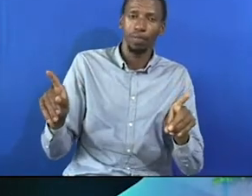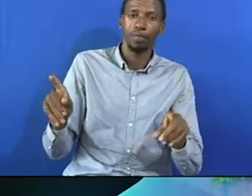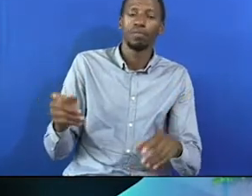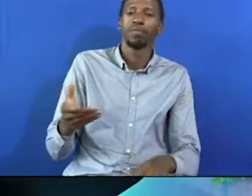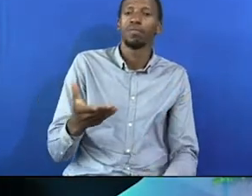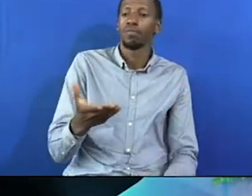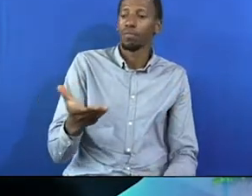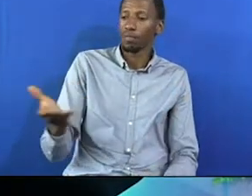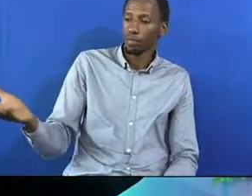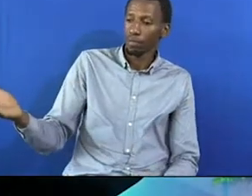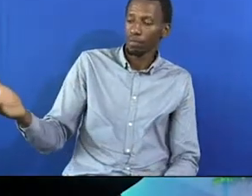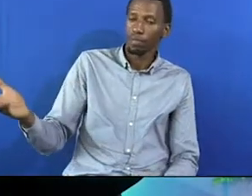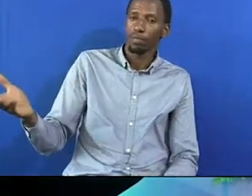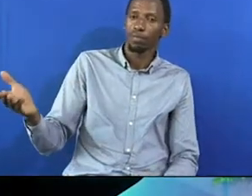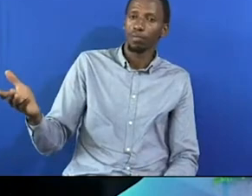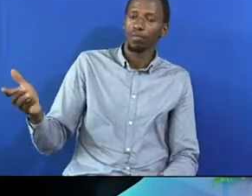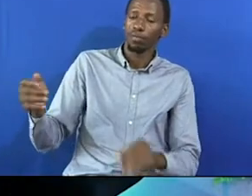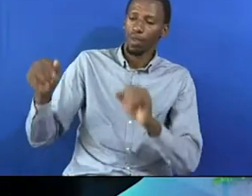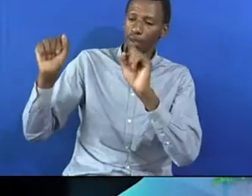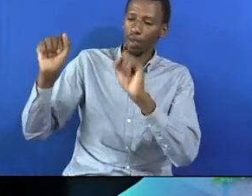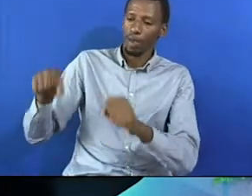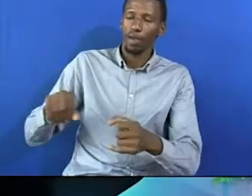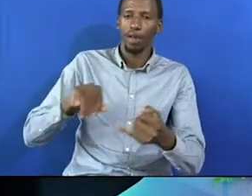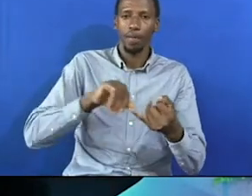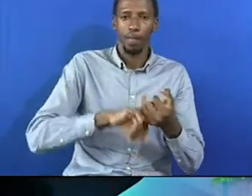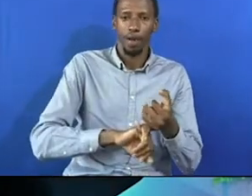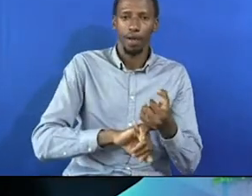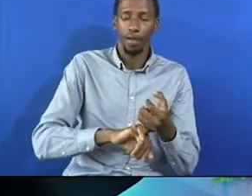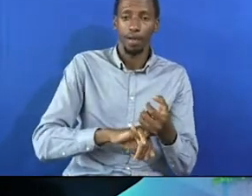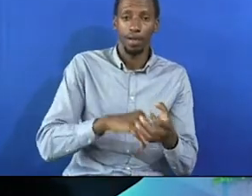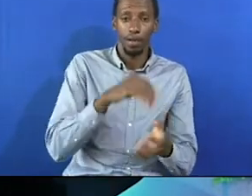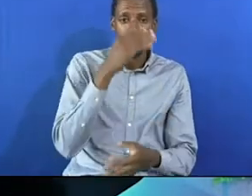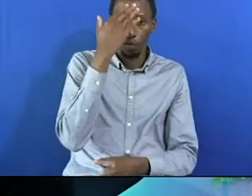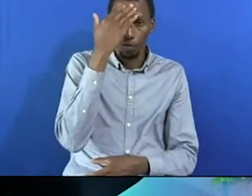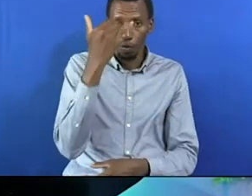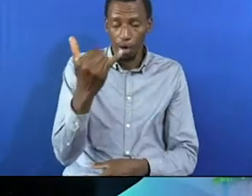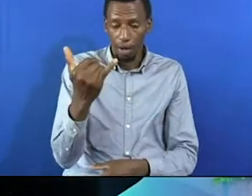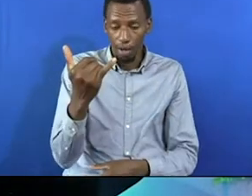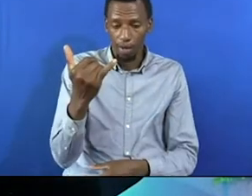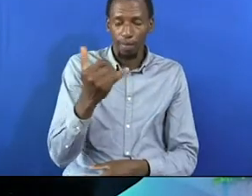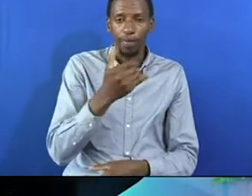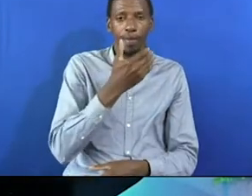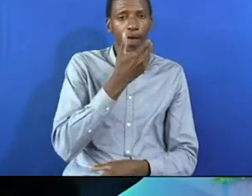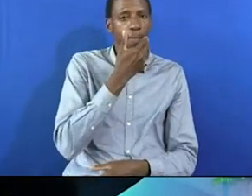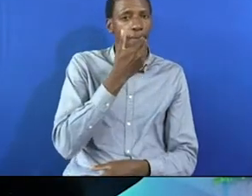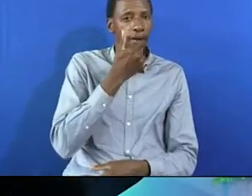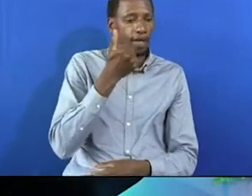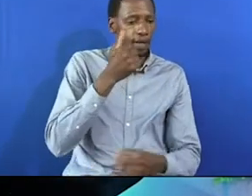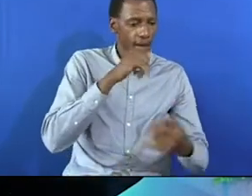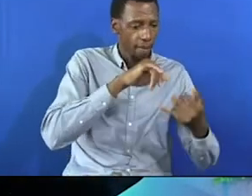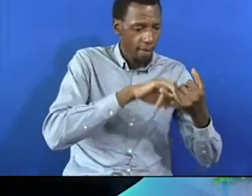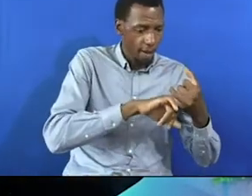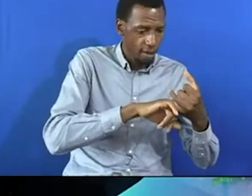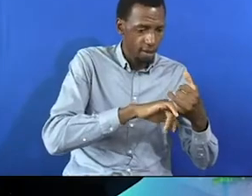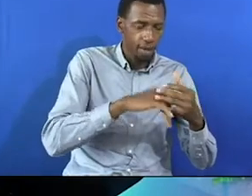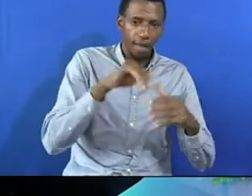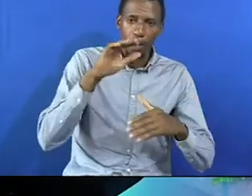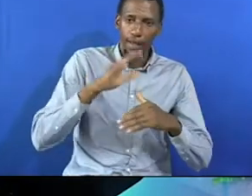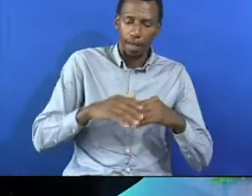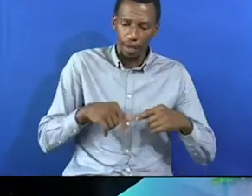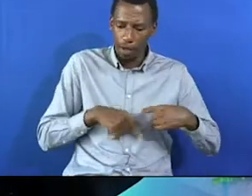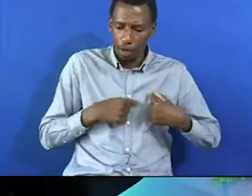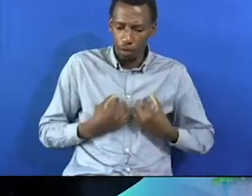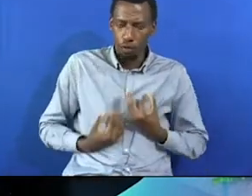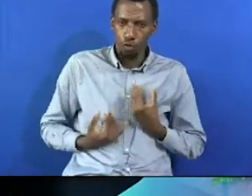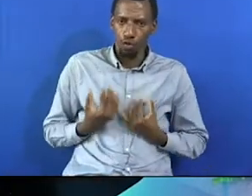they should marry, for it is better to marry than to burn with passion. Listen,